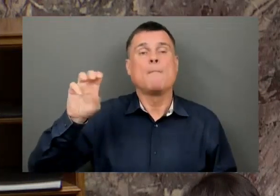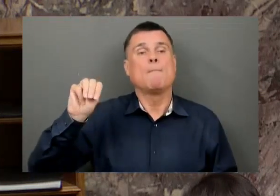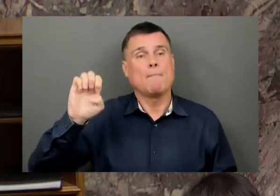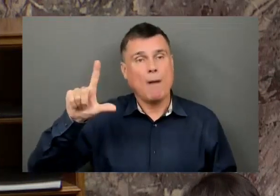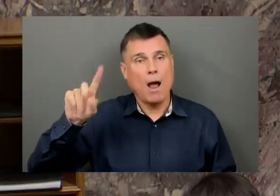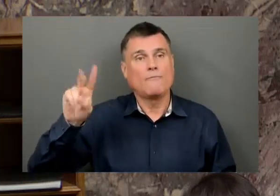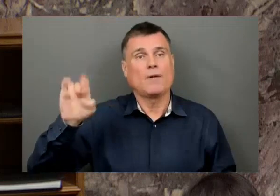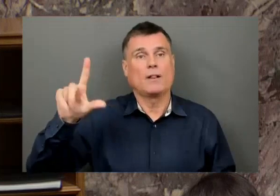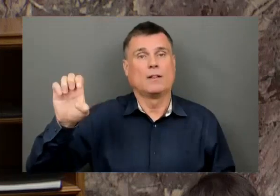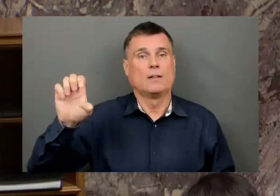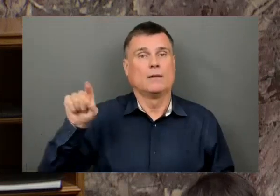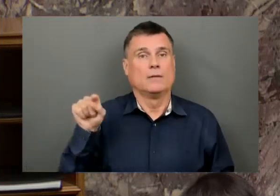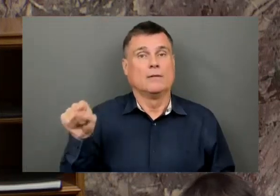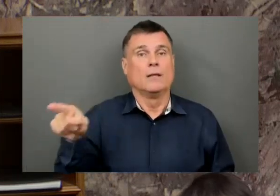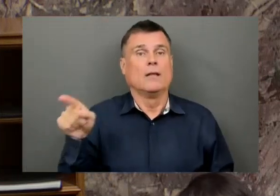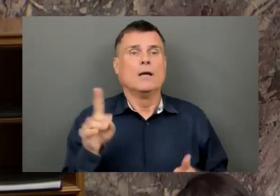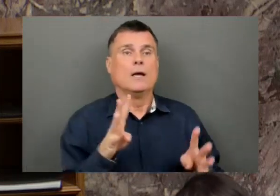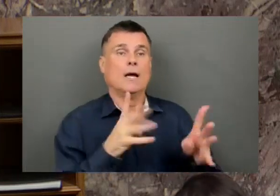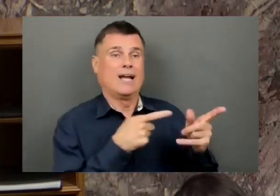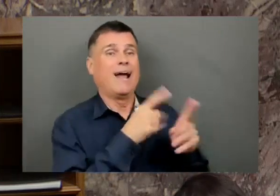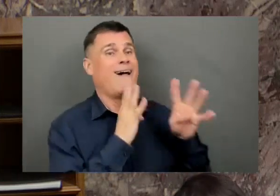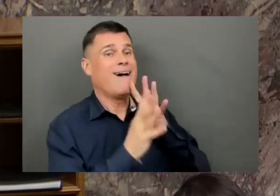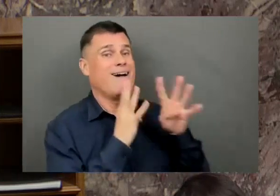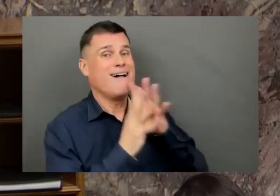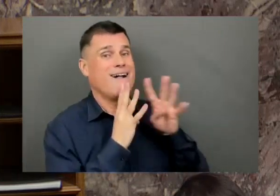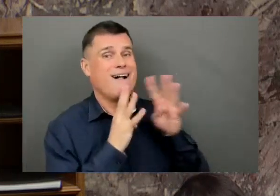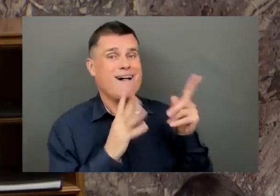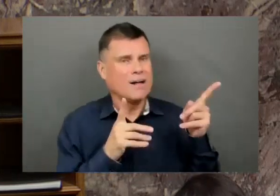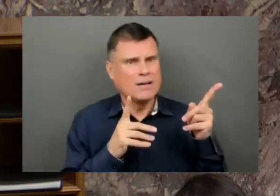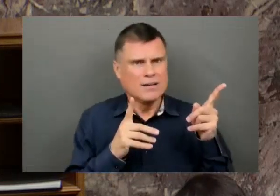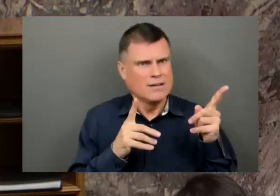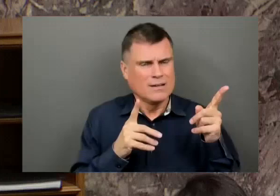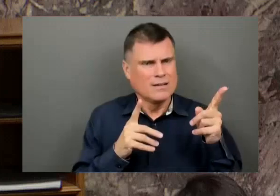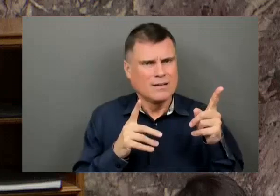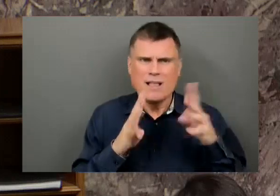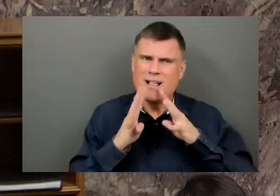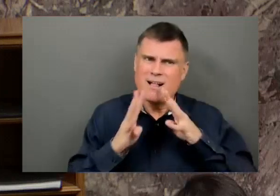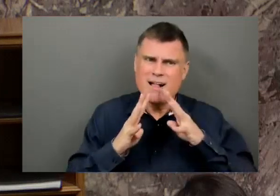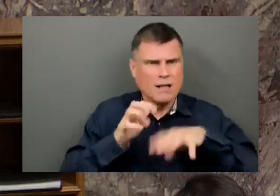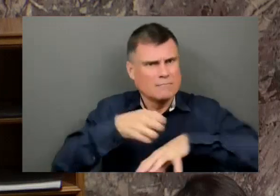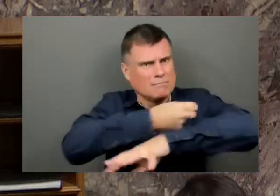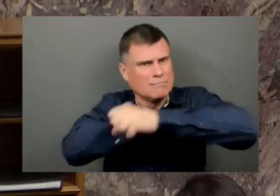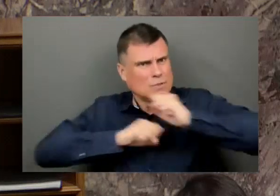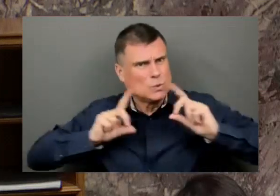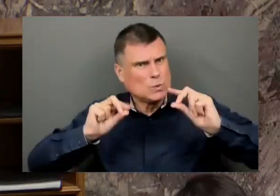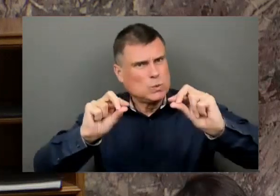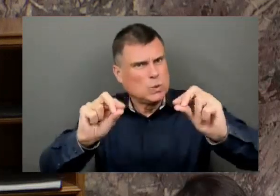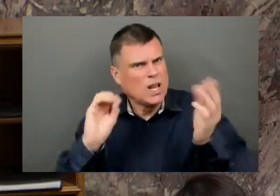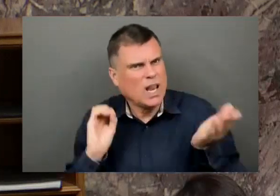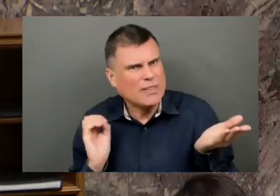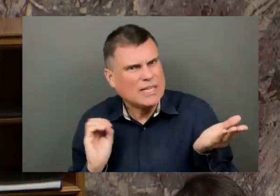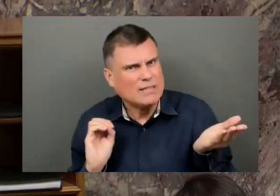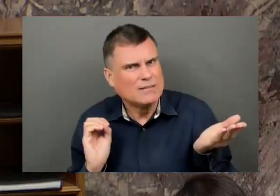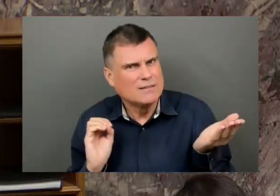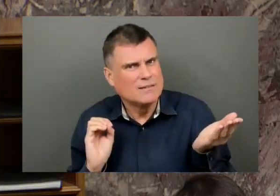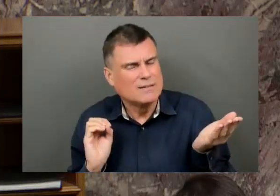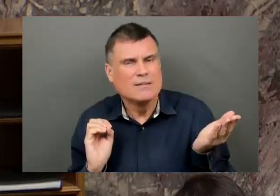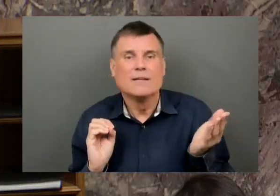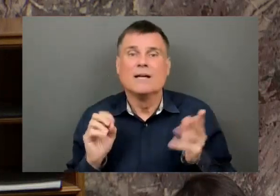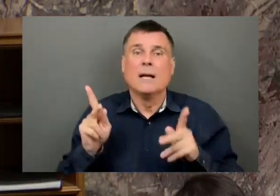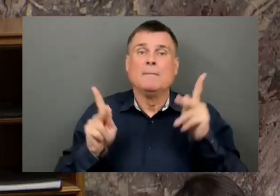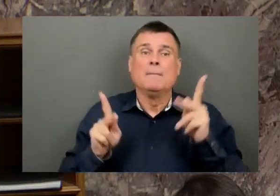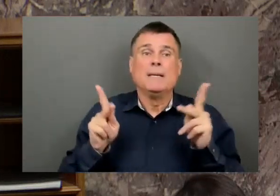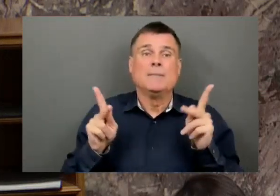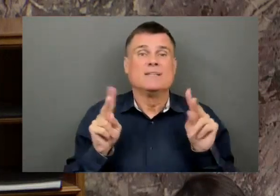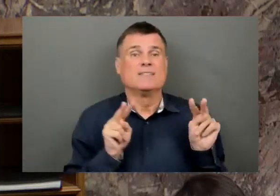action from this Premier. And frankly, British Columbians are more likely to believe a Premier who stands on principle as